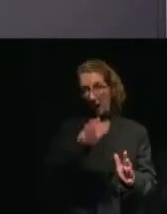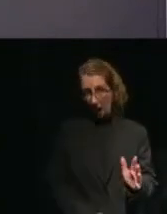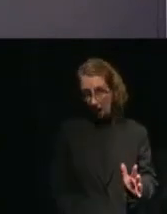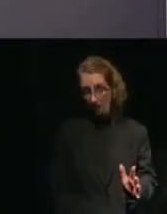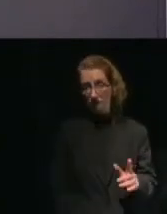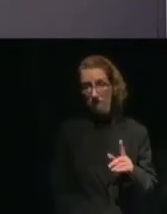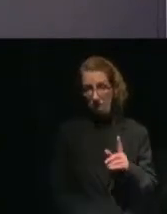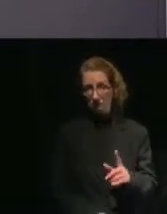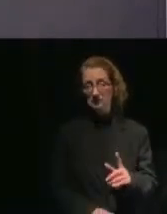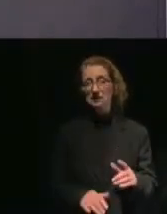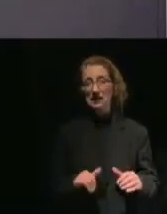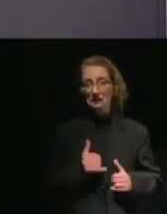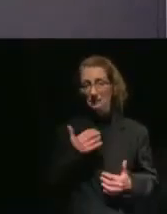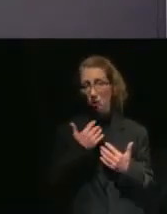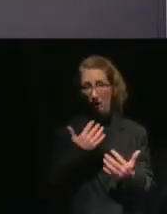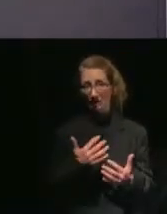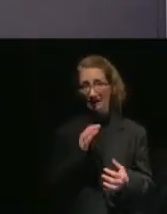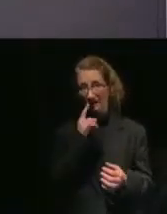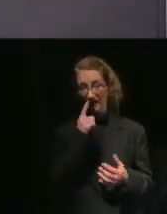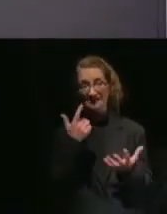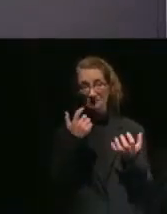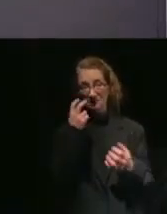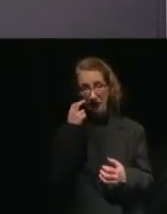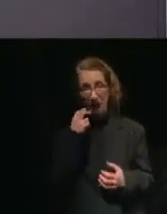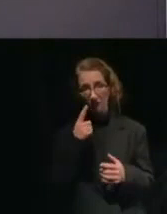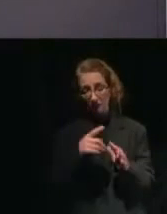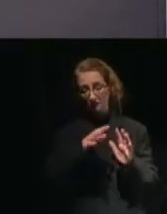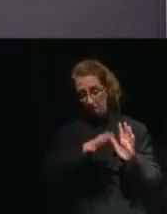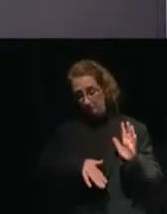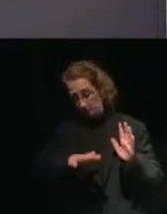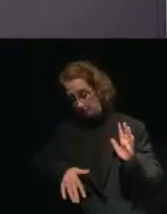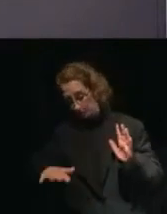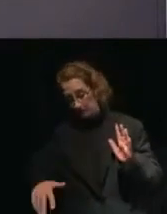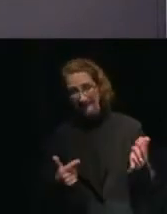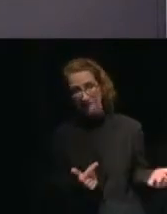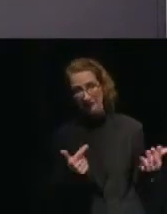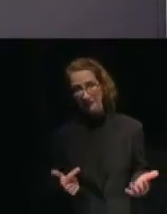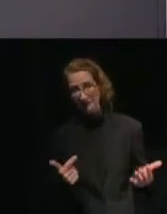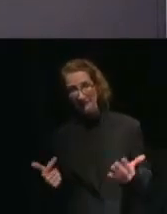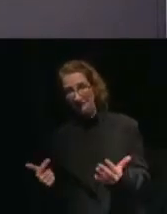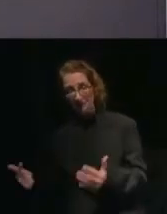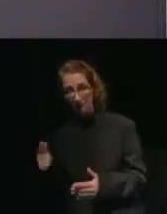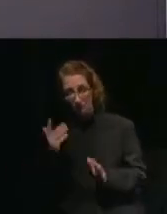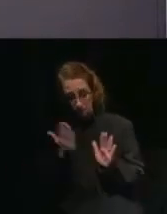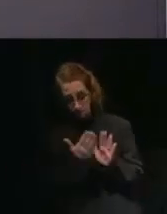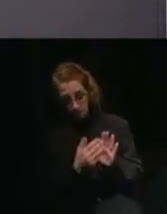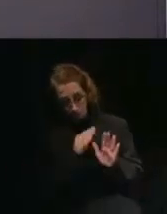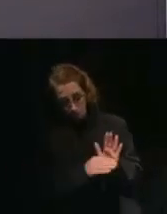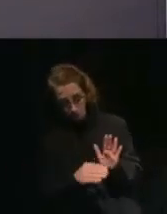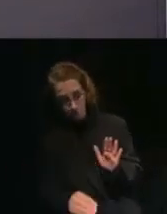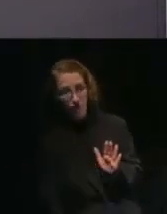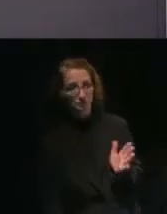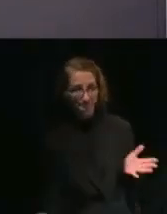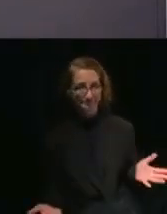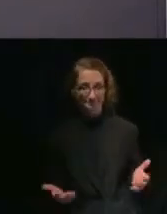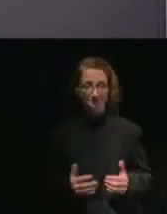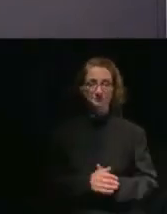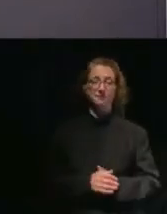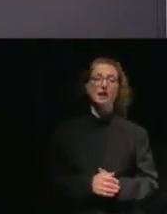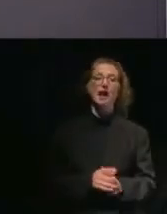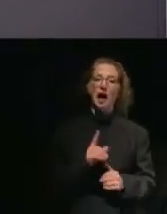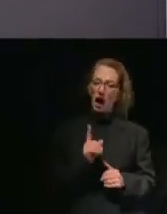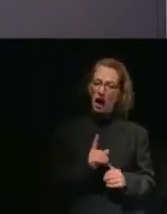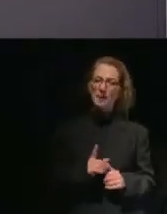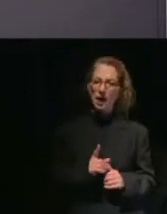multiple 7-year slots. And so nearly 500 people managed to make it through all the way